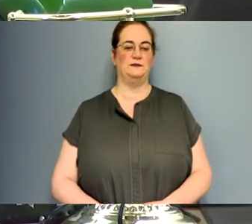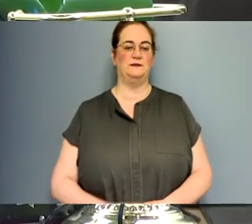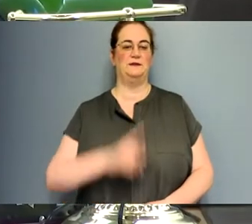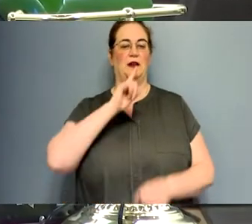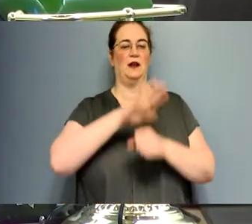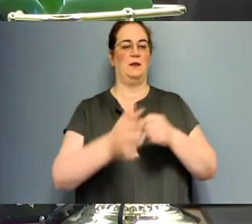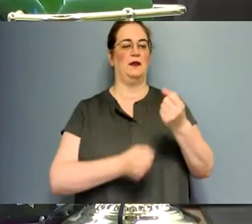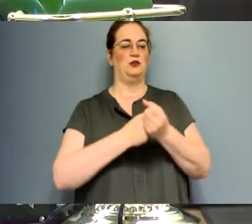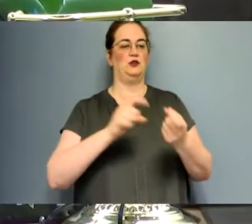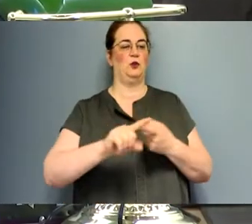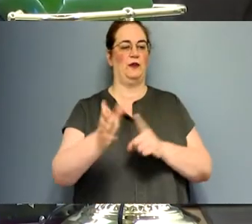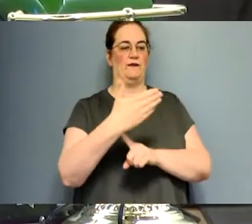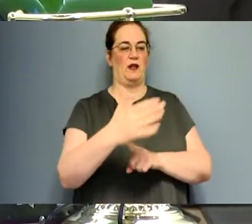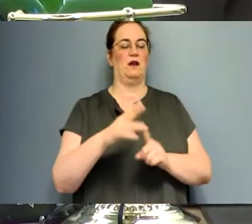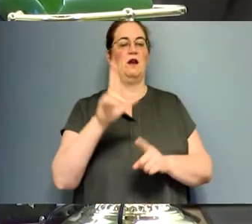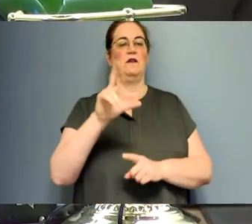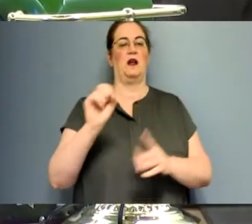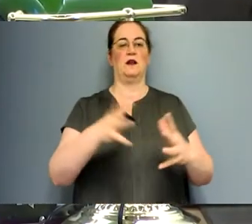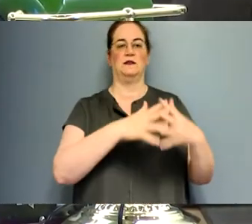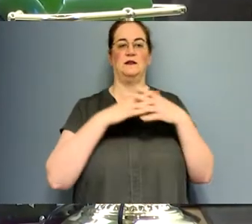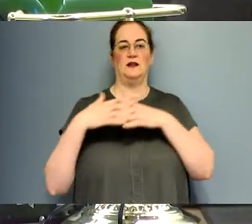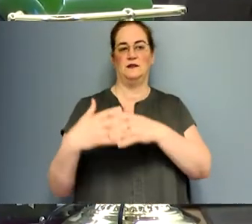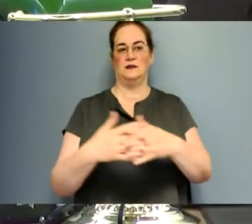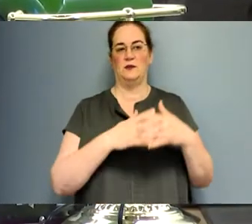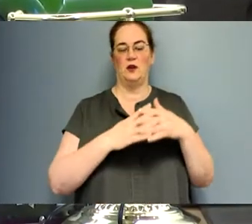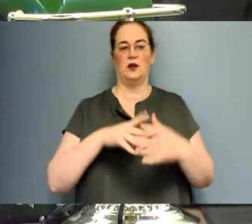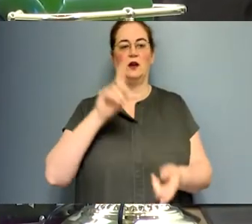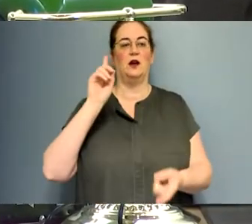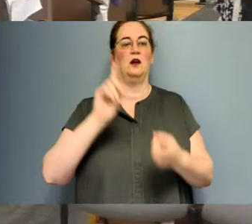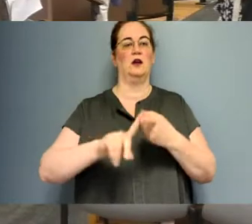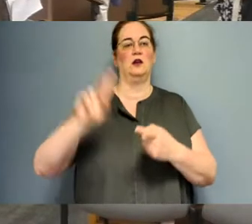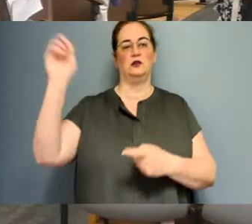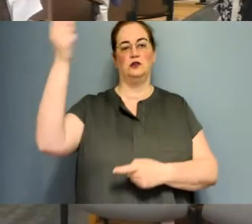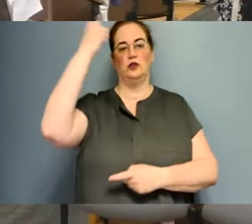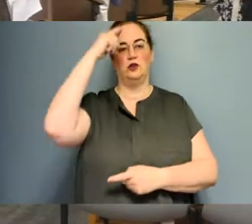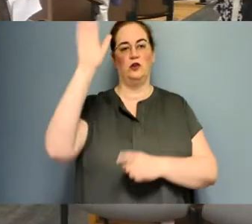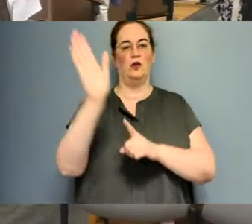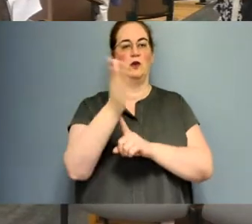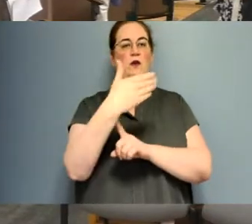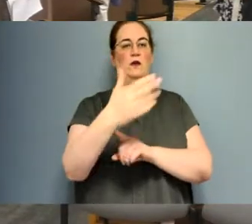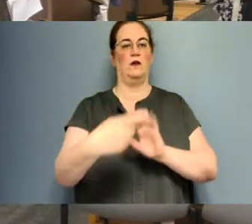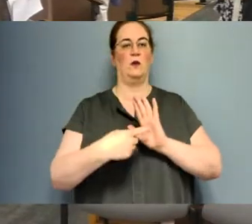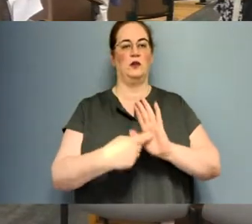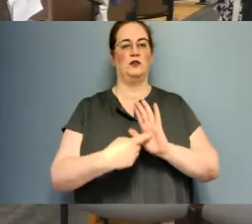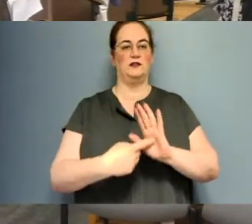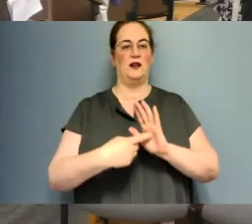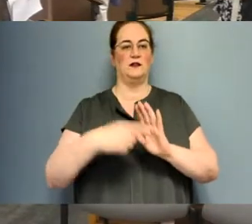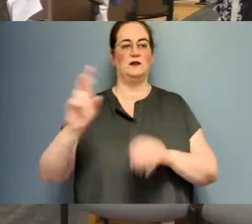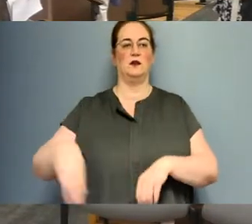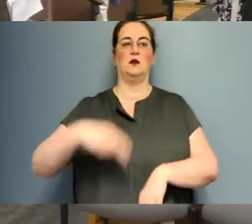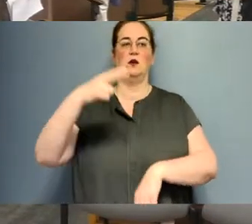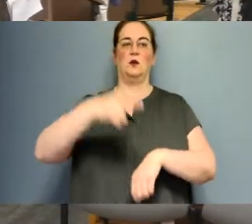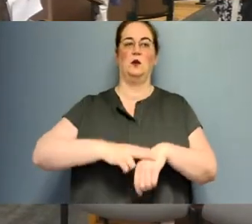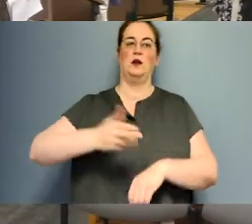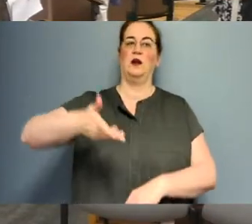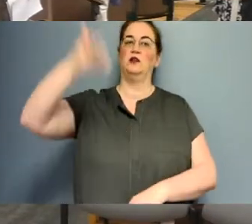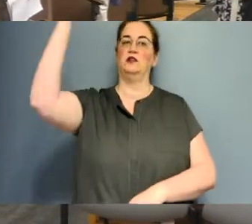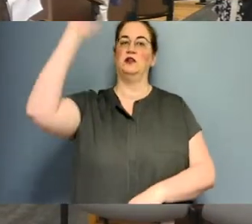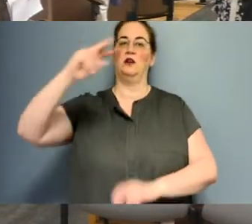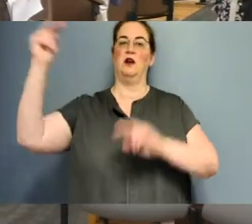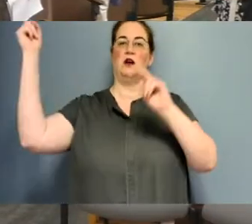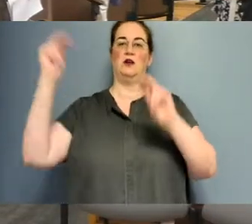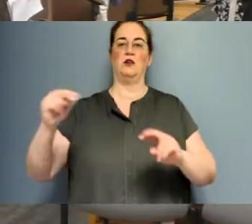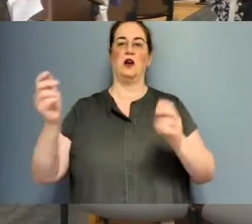Pledge allegiance to the flag of the United States of America and to the Republic for which it stands, one